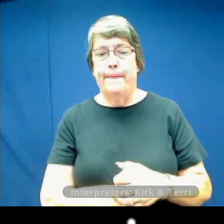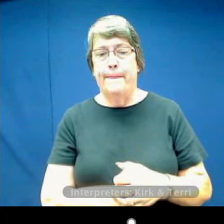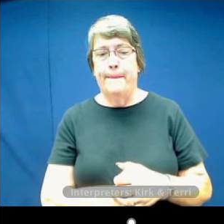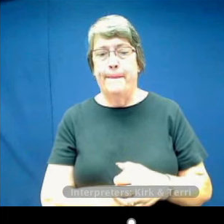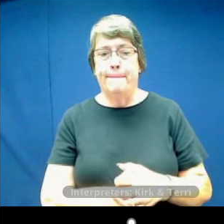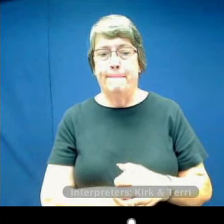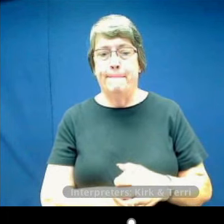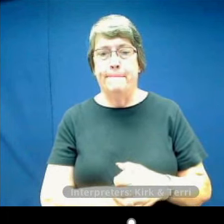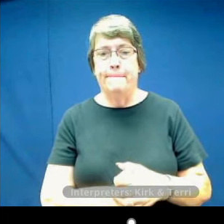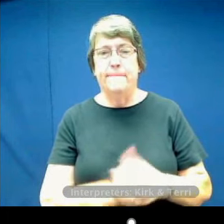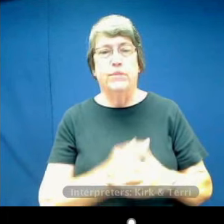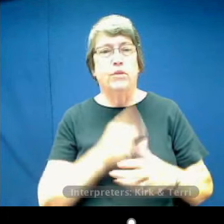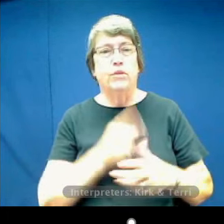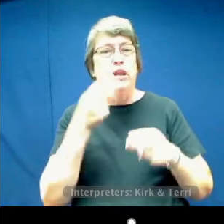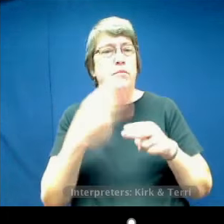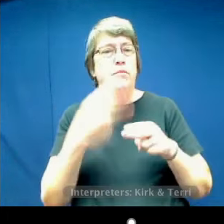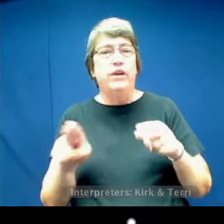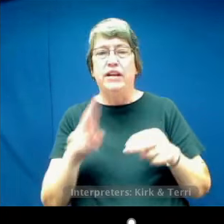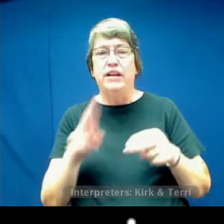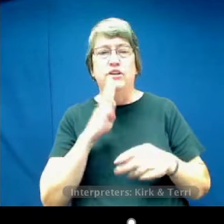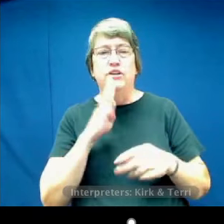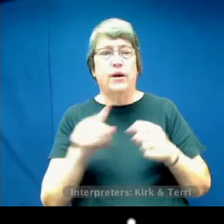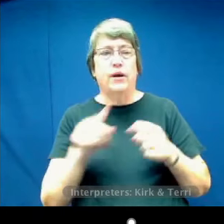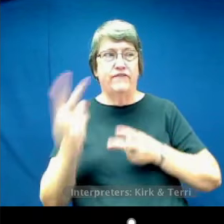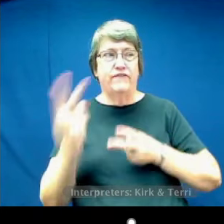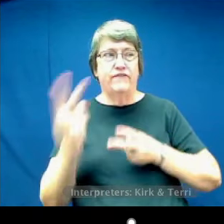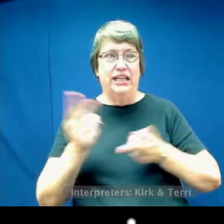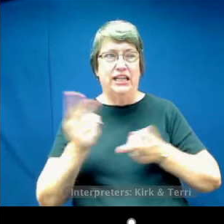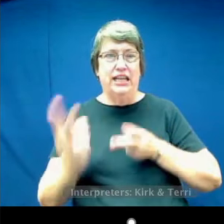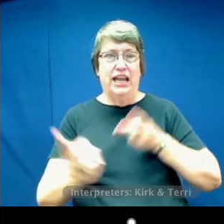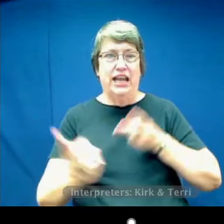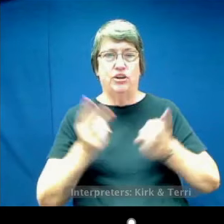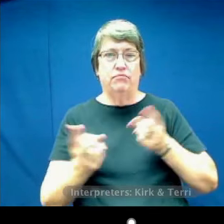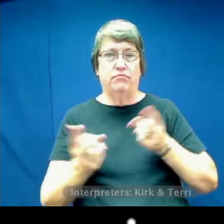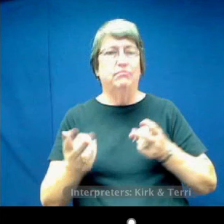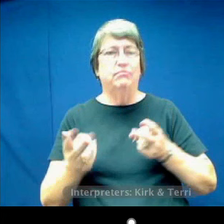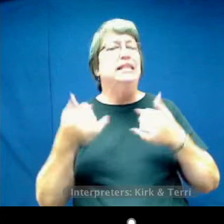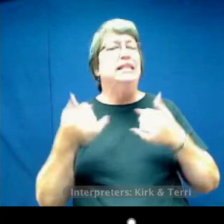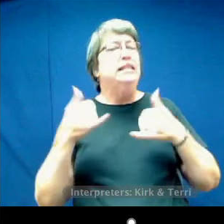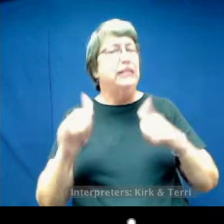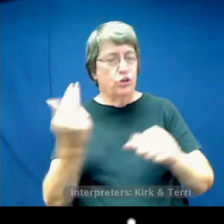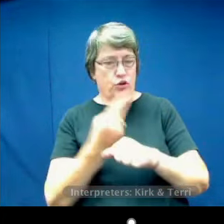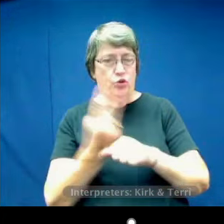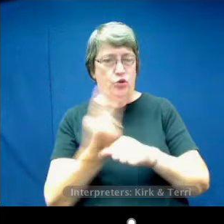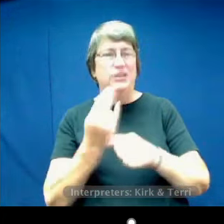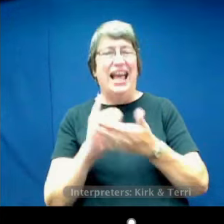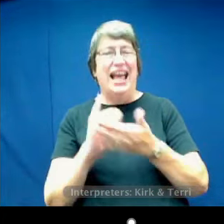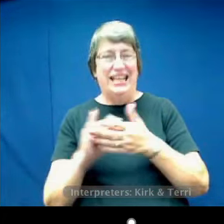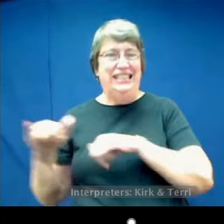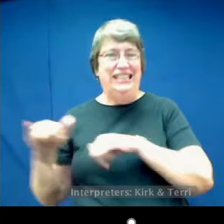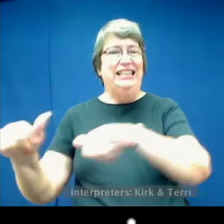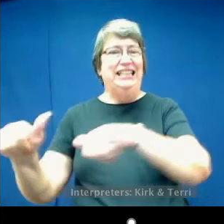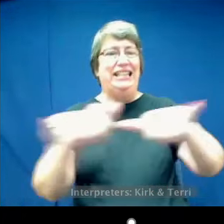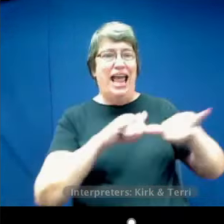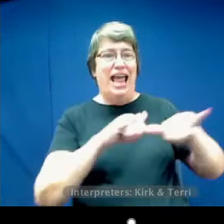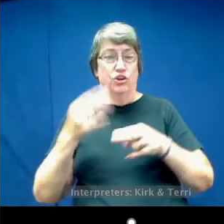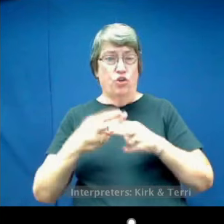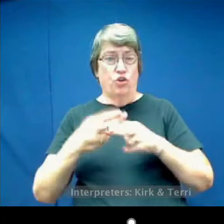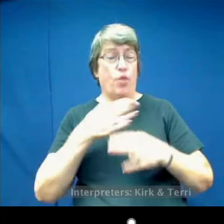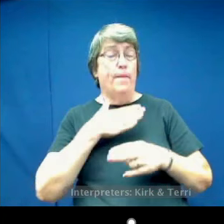Just briefly about visitation. It's still the best interest standard. And I've already said